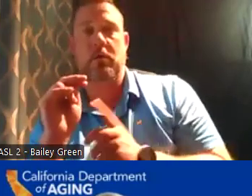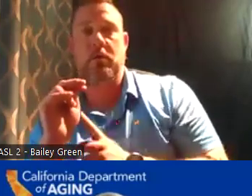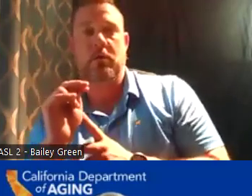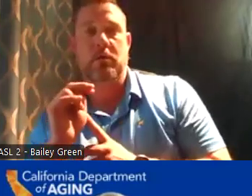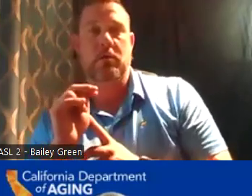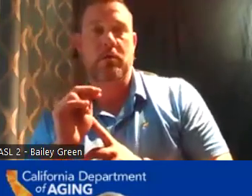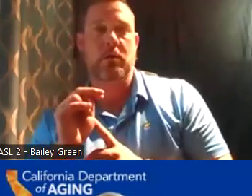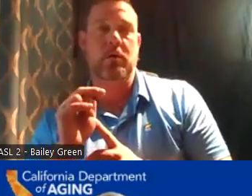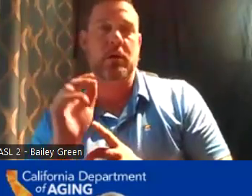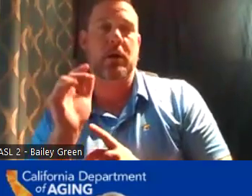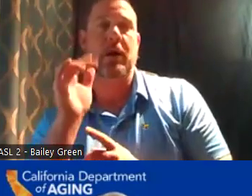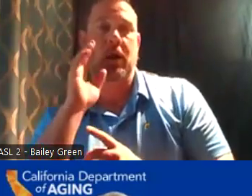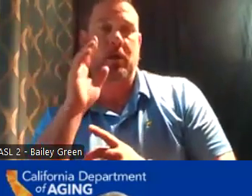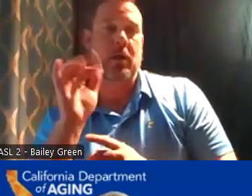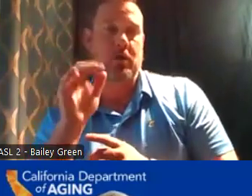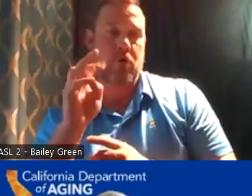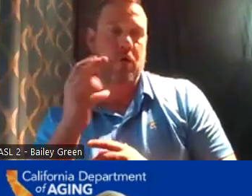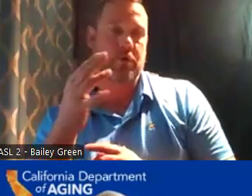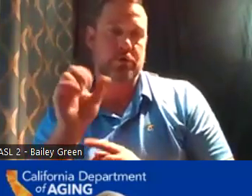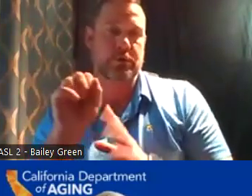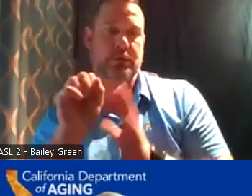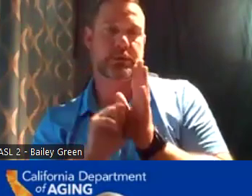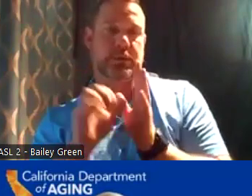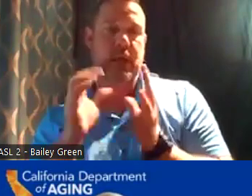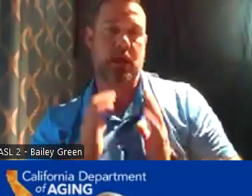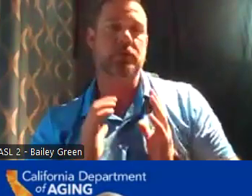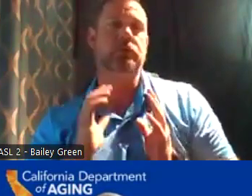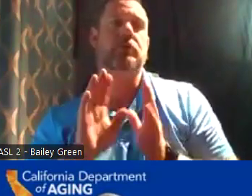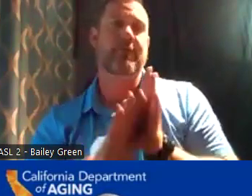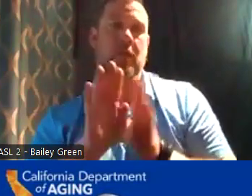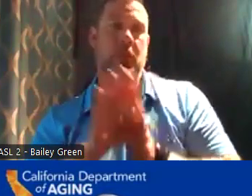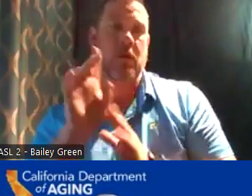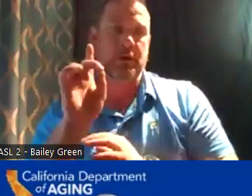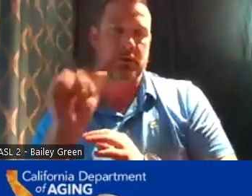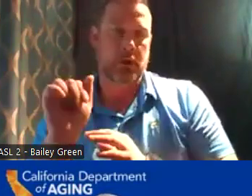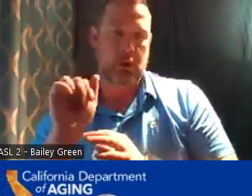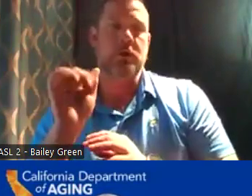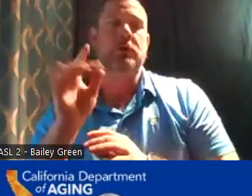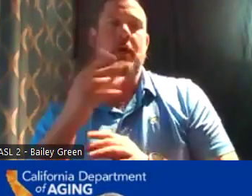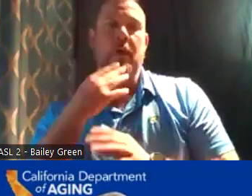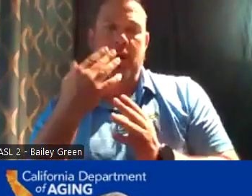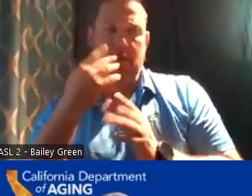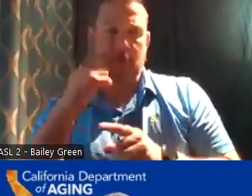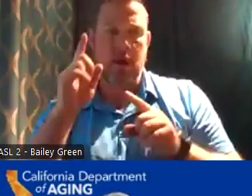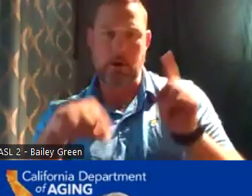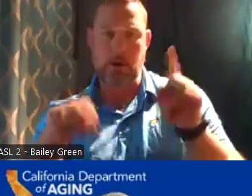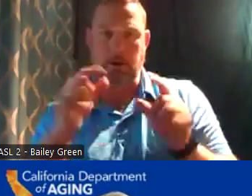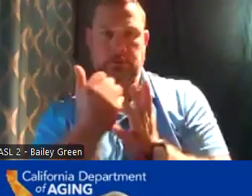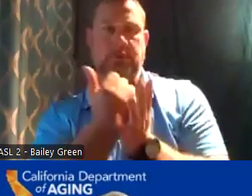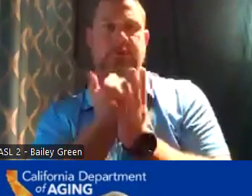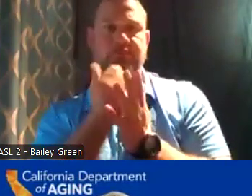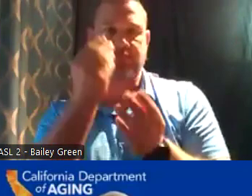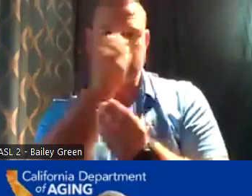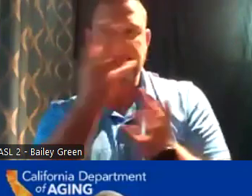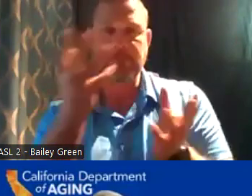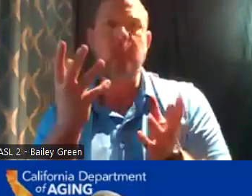Hi, Consuelo, Aaron Carruthers from the State Council on Developmental Disabilities. Thank you so much for the very helpful and informative